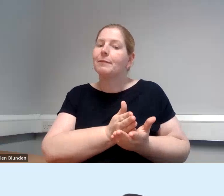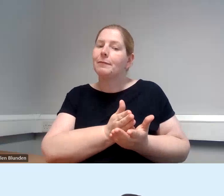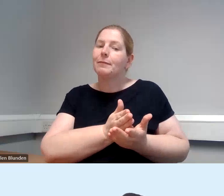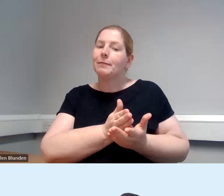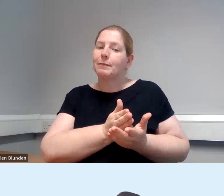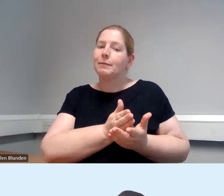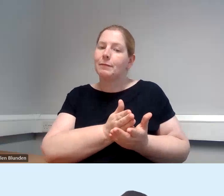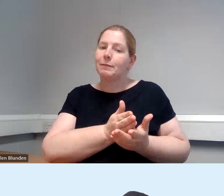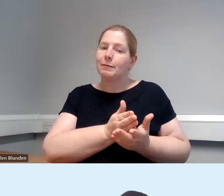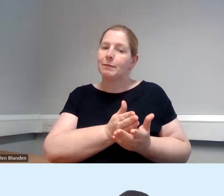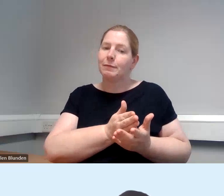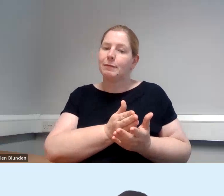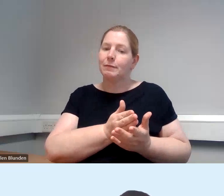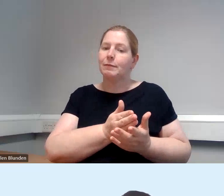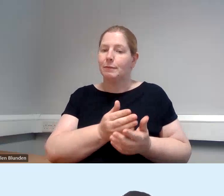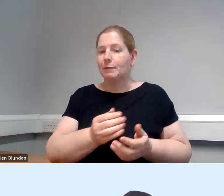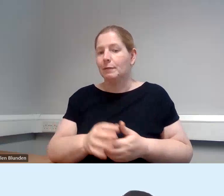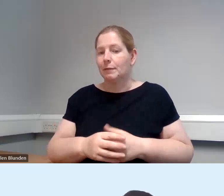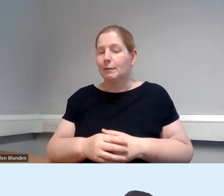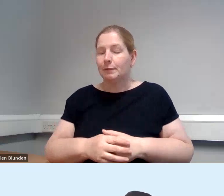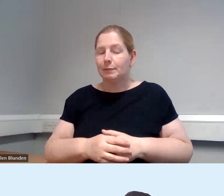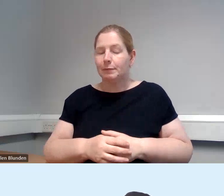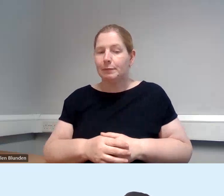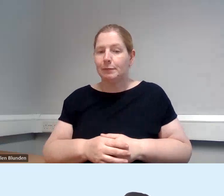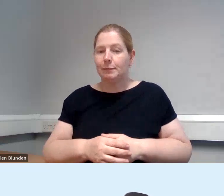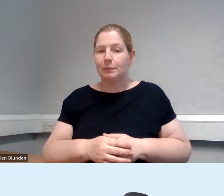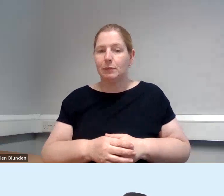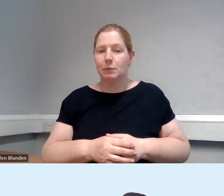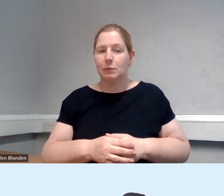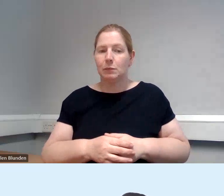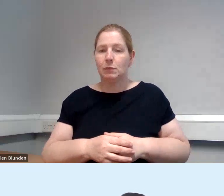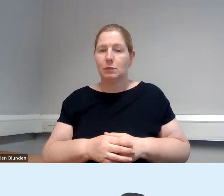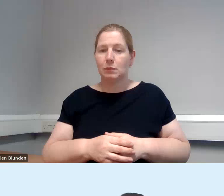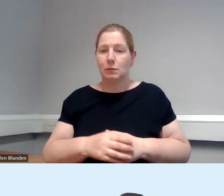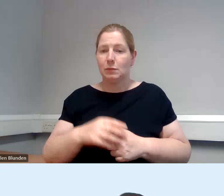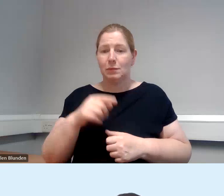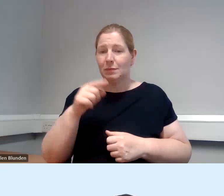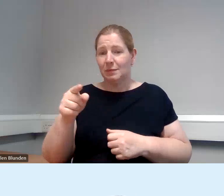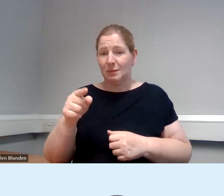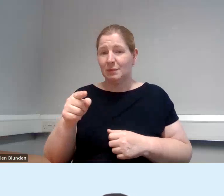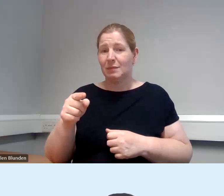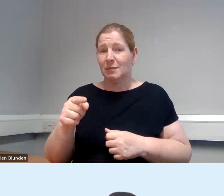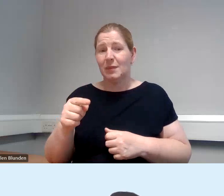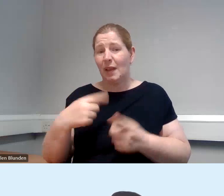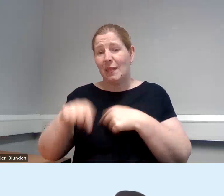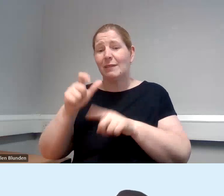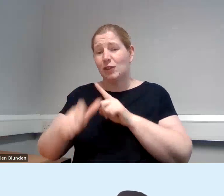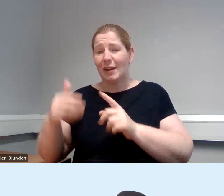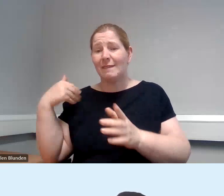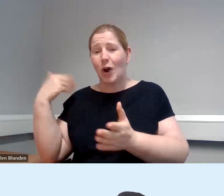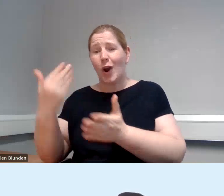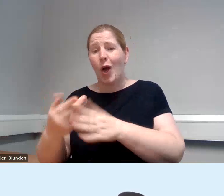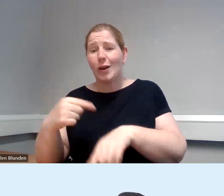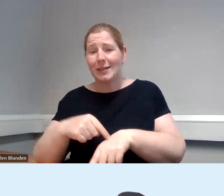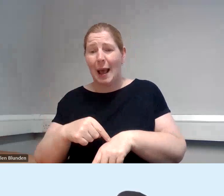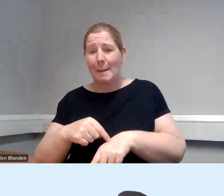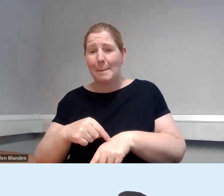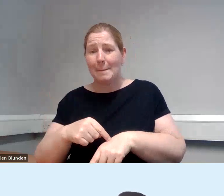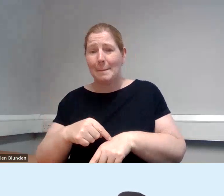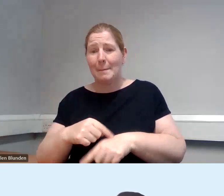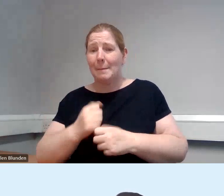in arm's reach, so to speak. We've been doing it 2 decades, Victoria. I've not just started doing this, and it's 24/7.